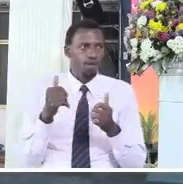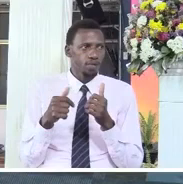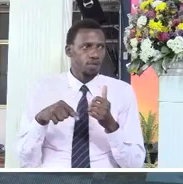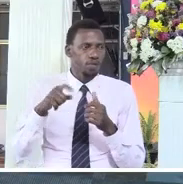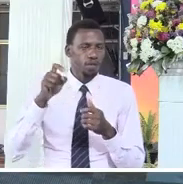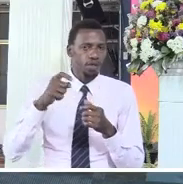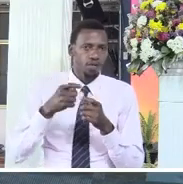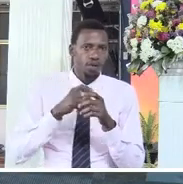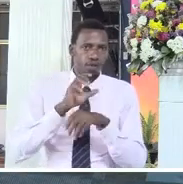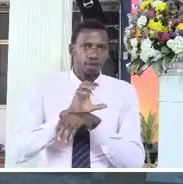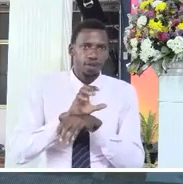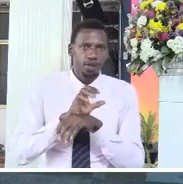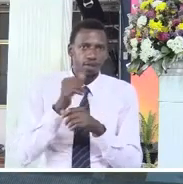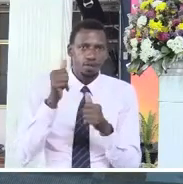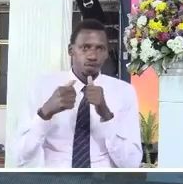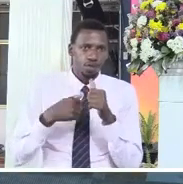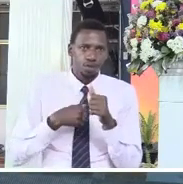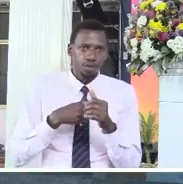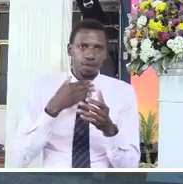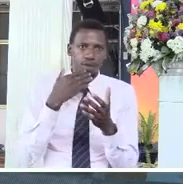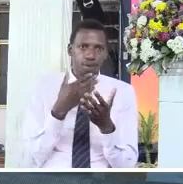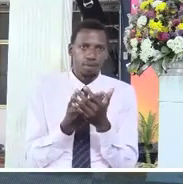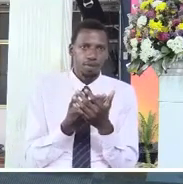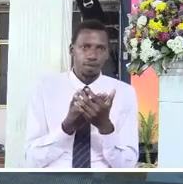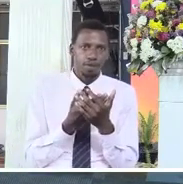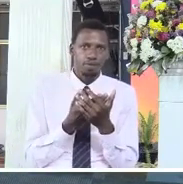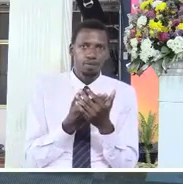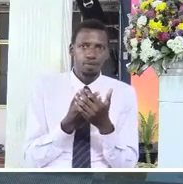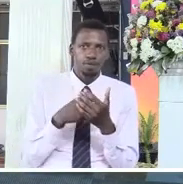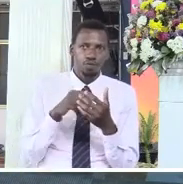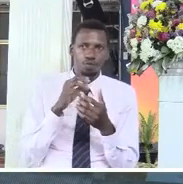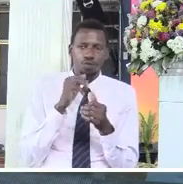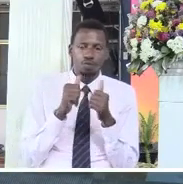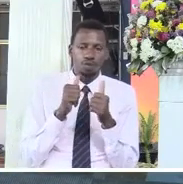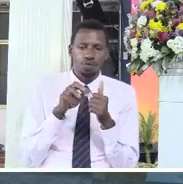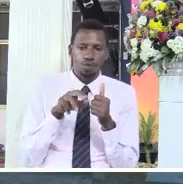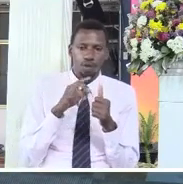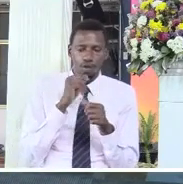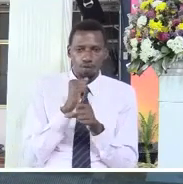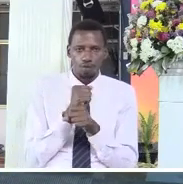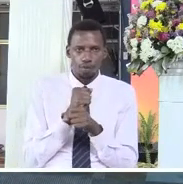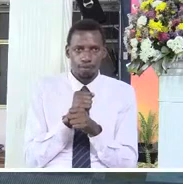the church, which I appreciate we are doing, is